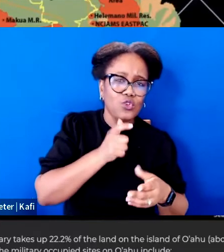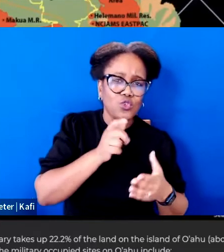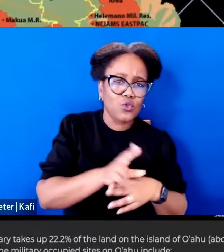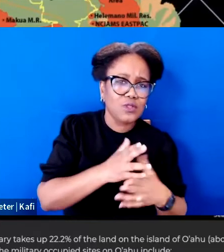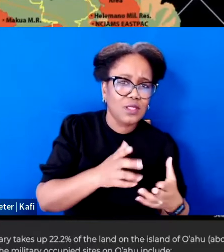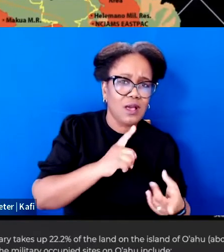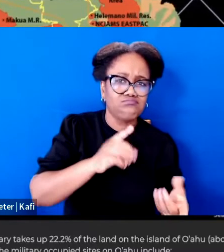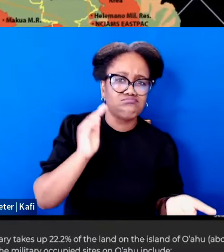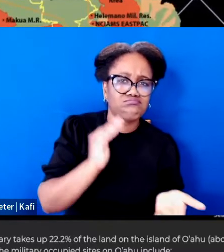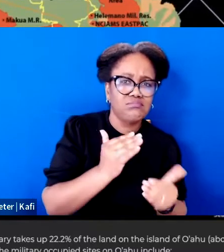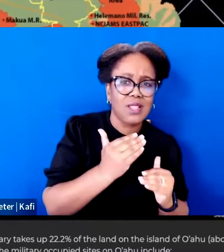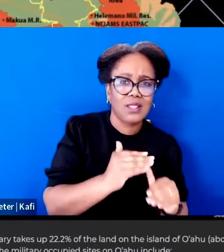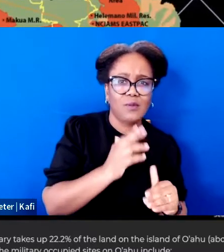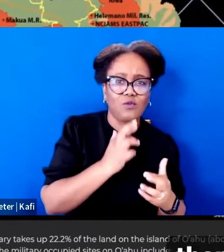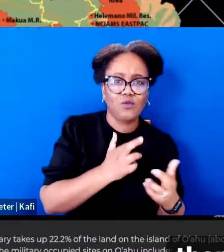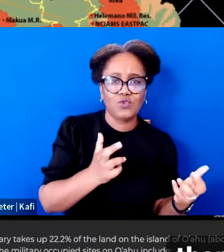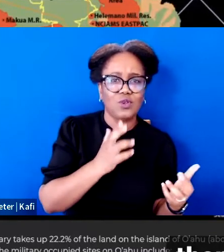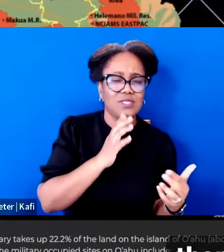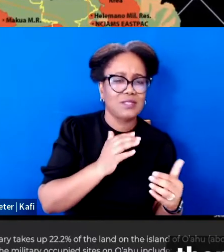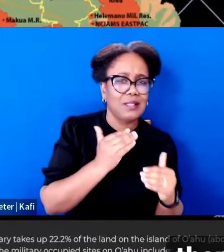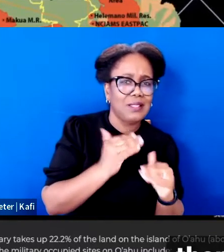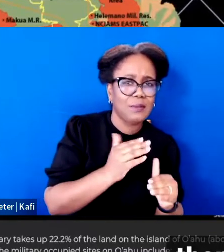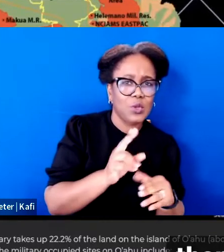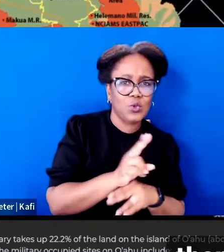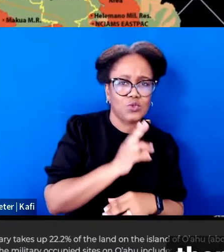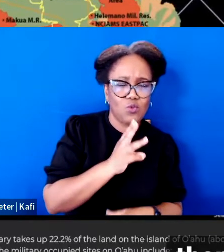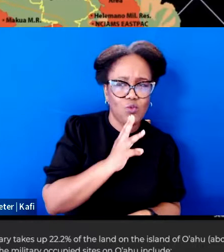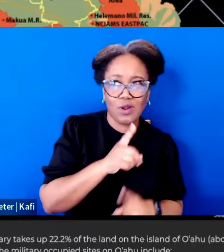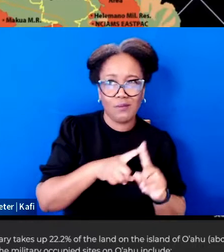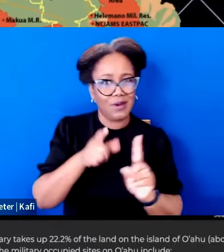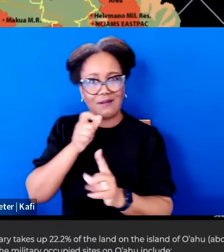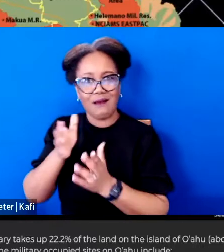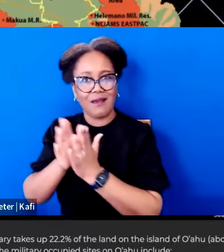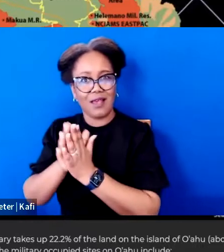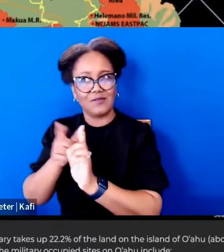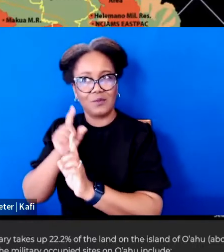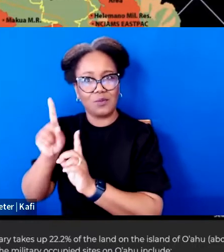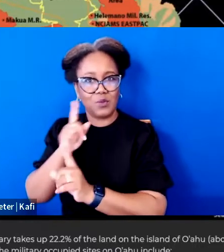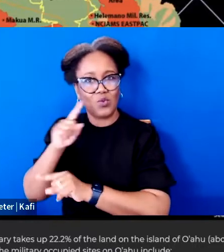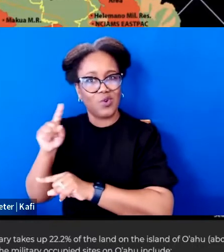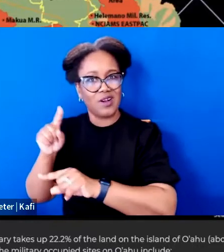drought conditions have led the government to put a